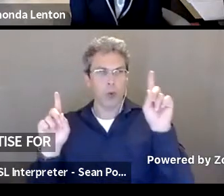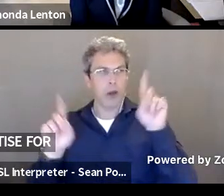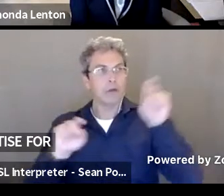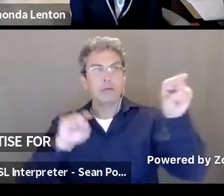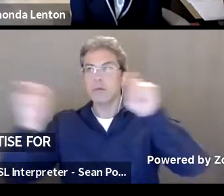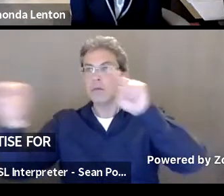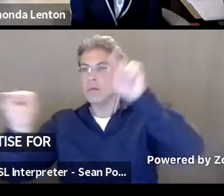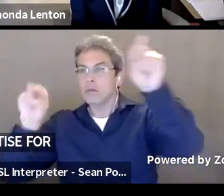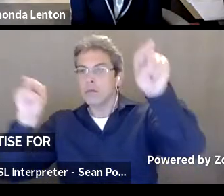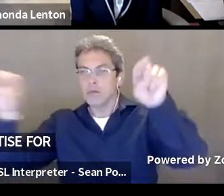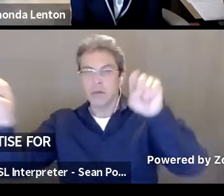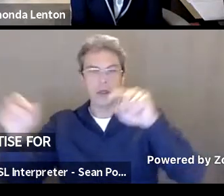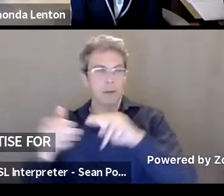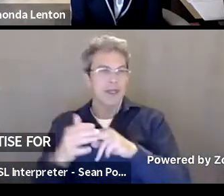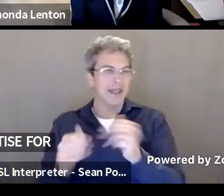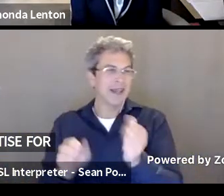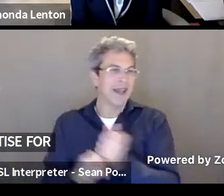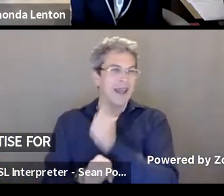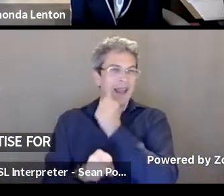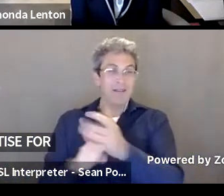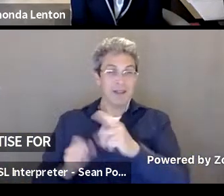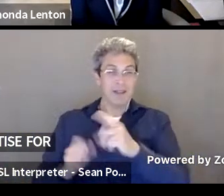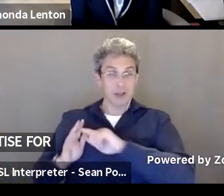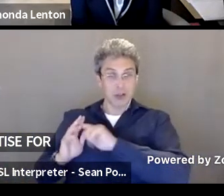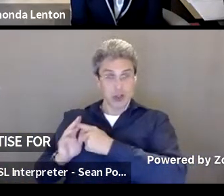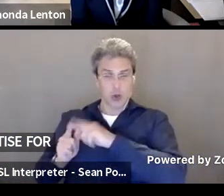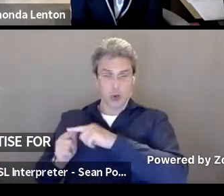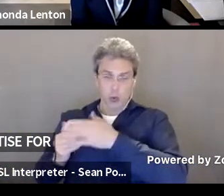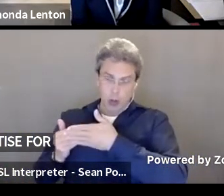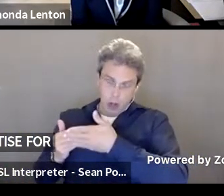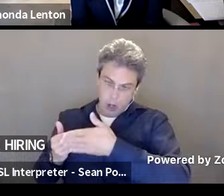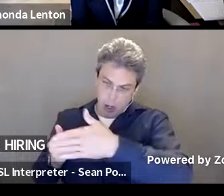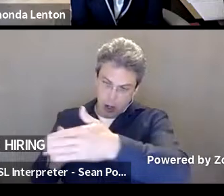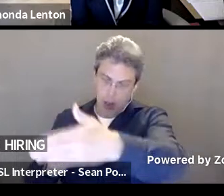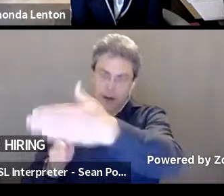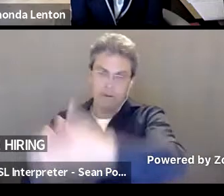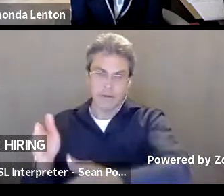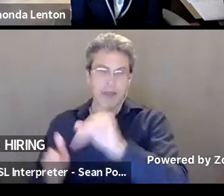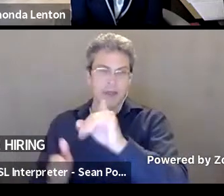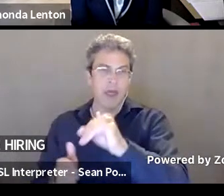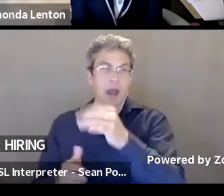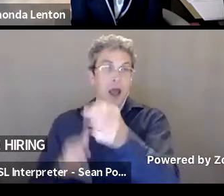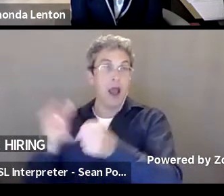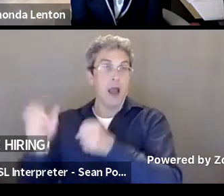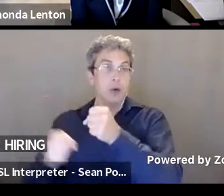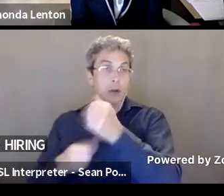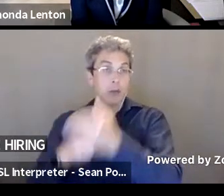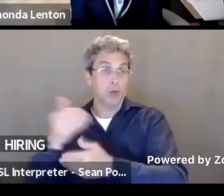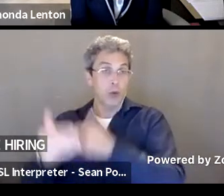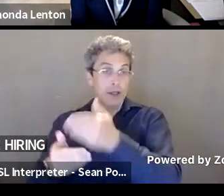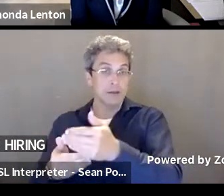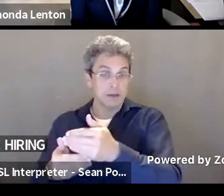process that the president and the vice president, equity, people, and inclusion have spoken.